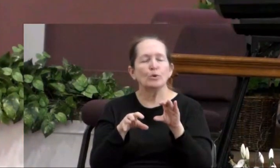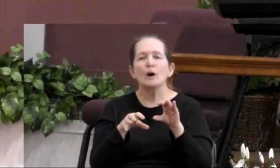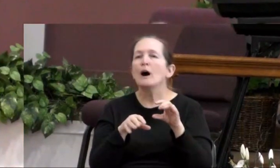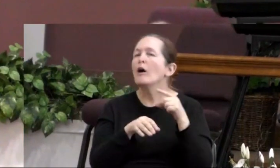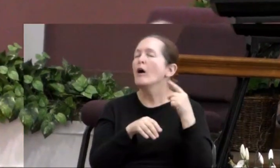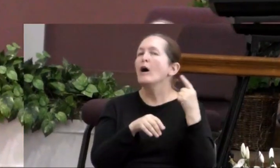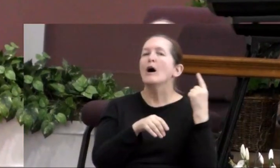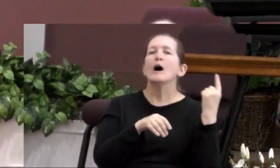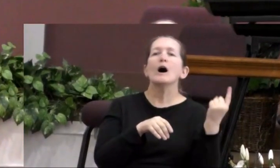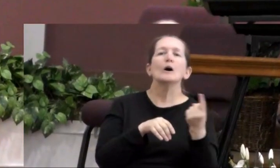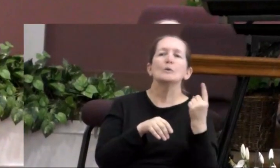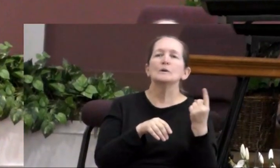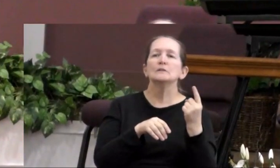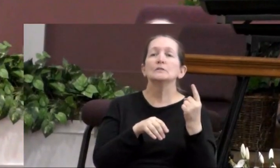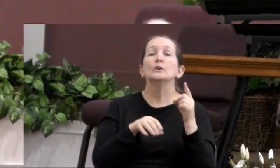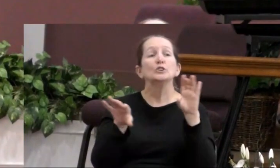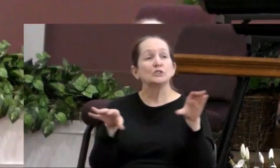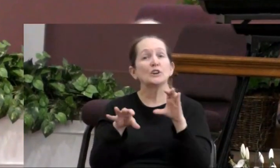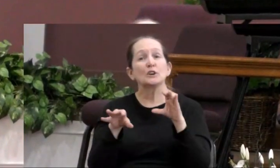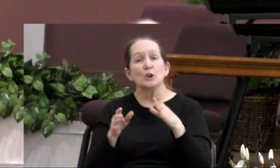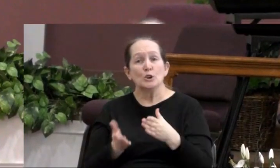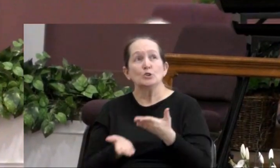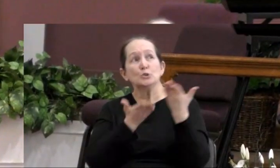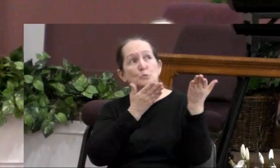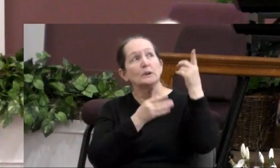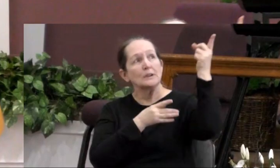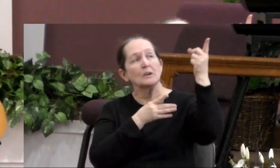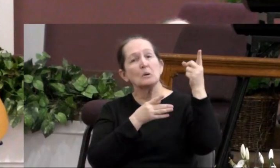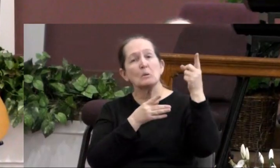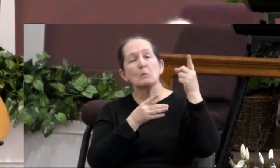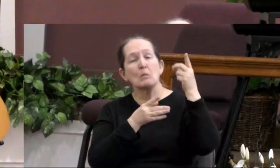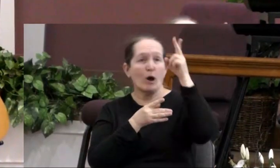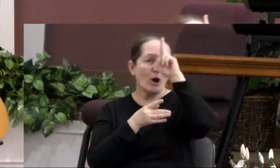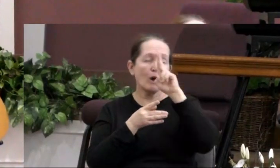always are done to bring him honor and glory.